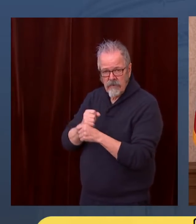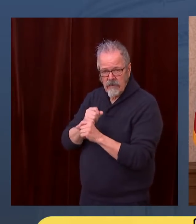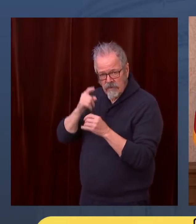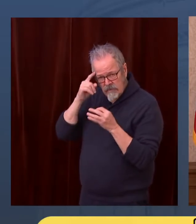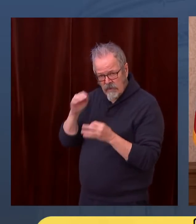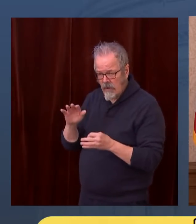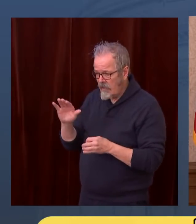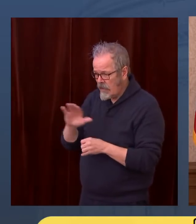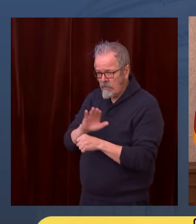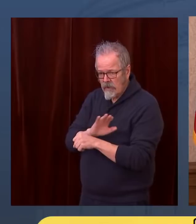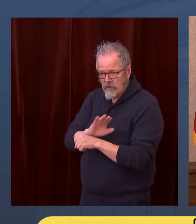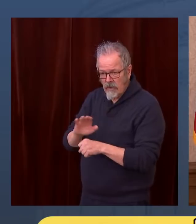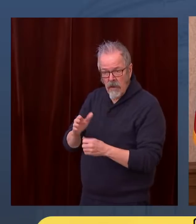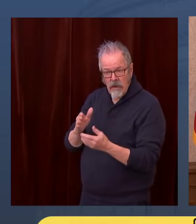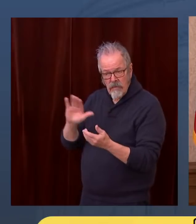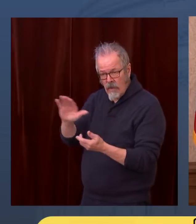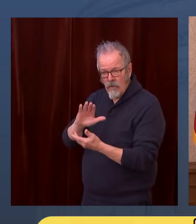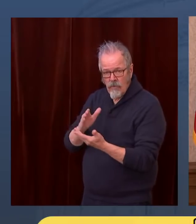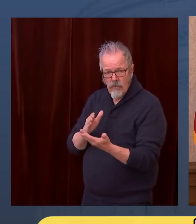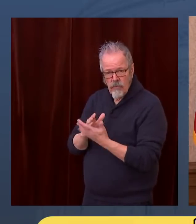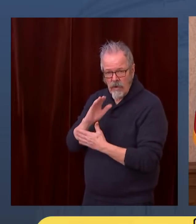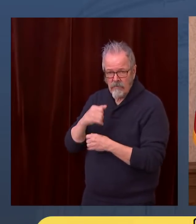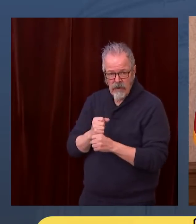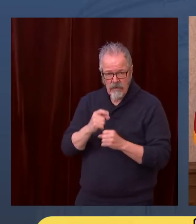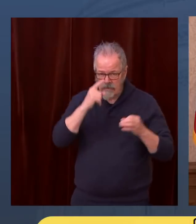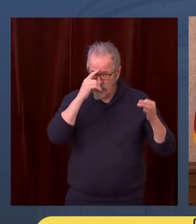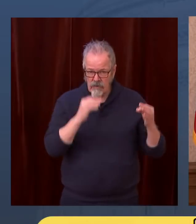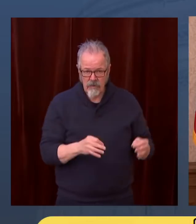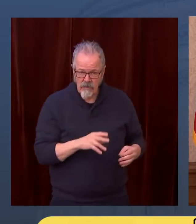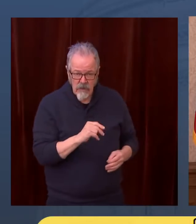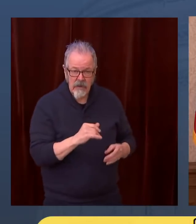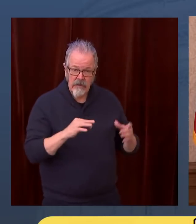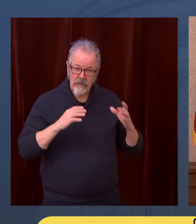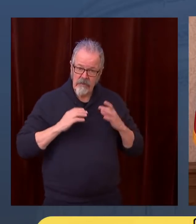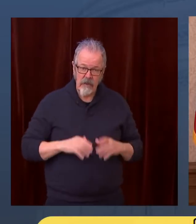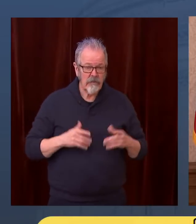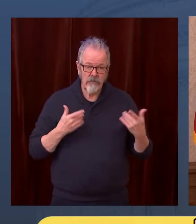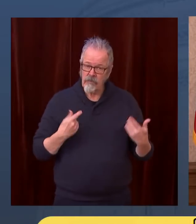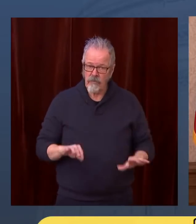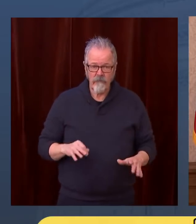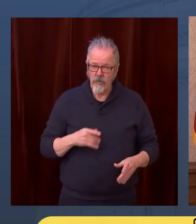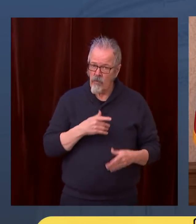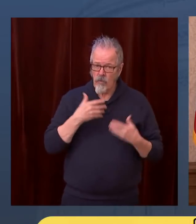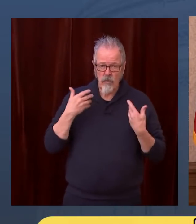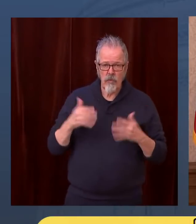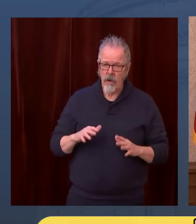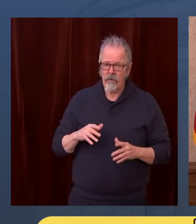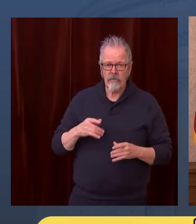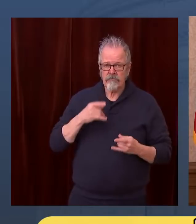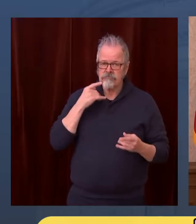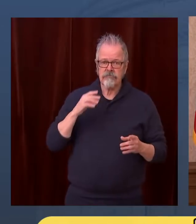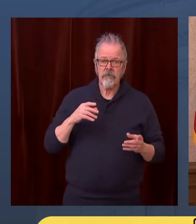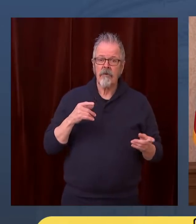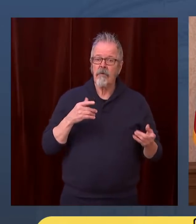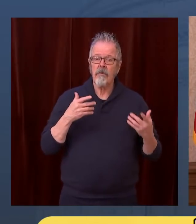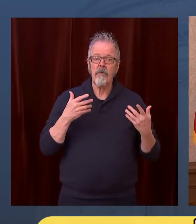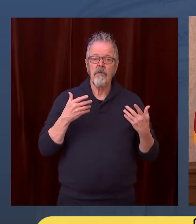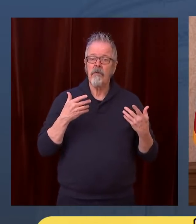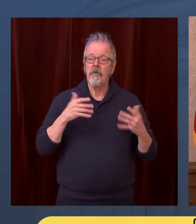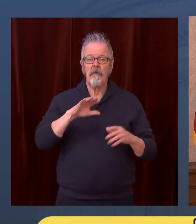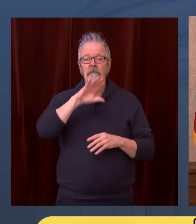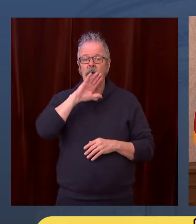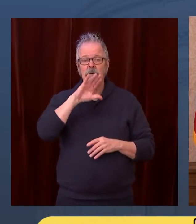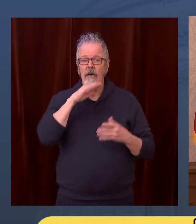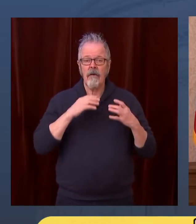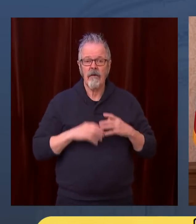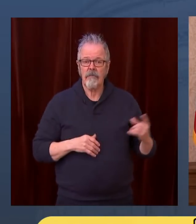and their customers. And if they don't want to, have a frustrated customer on occasion, they may not